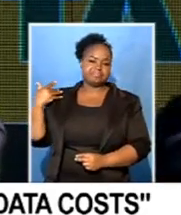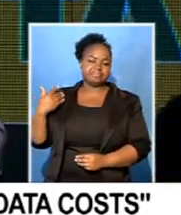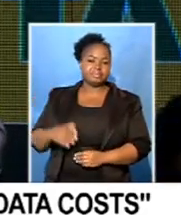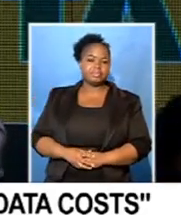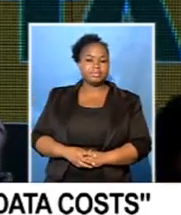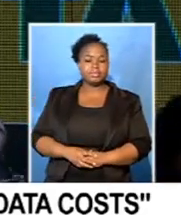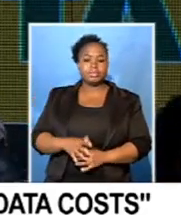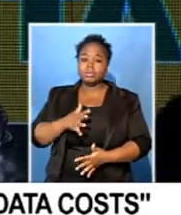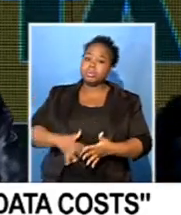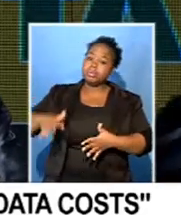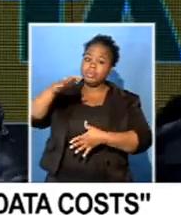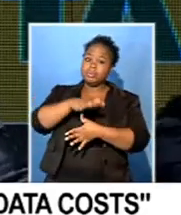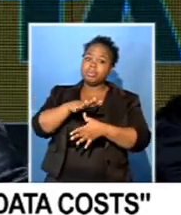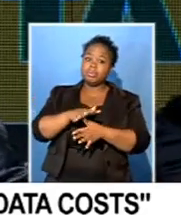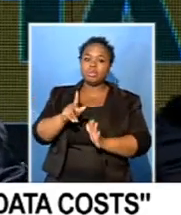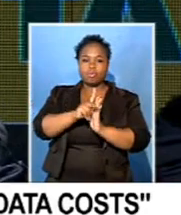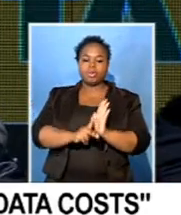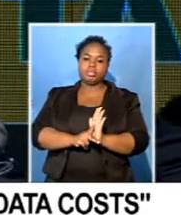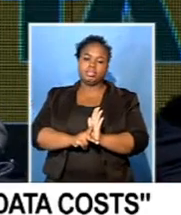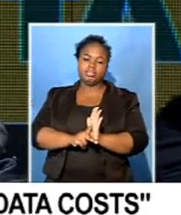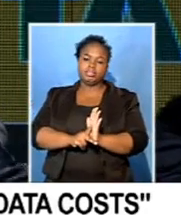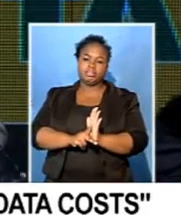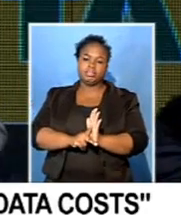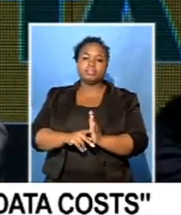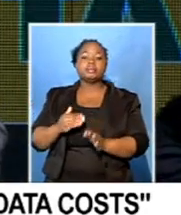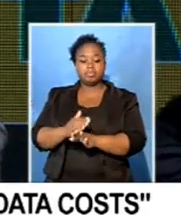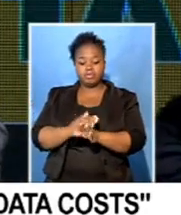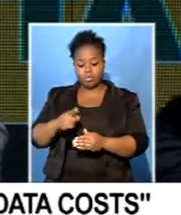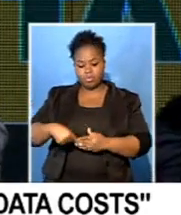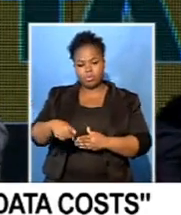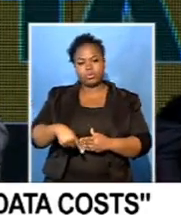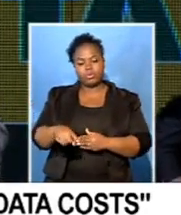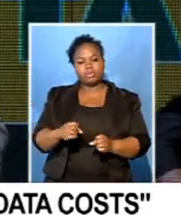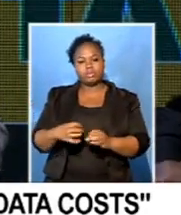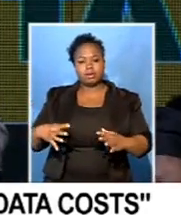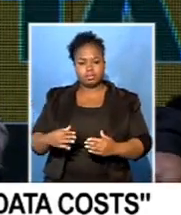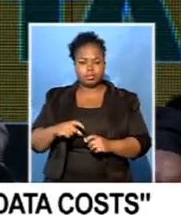policy imperatives before conference this week.